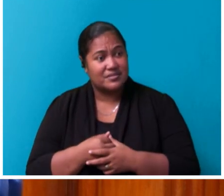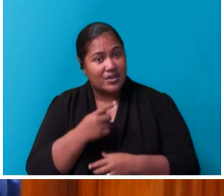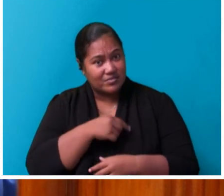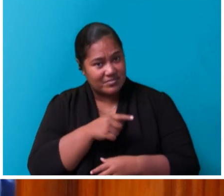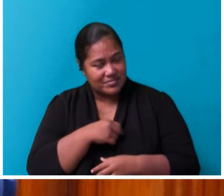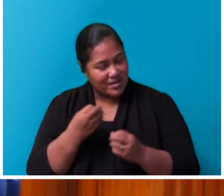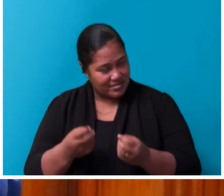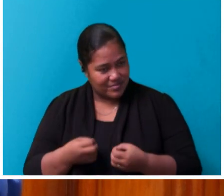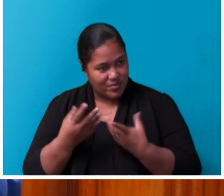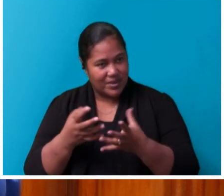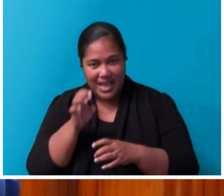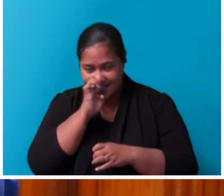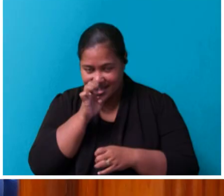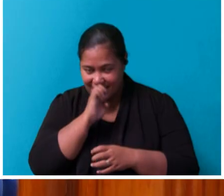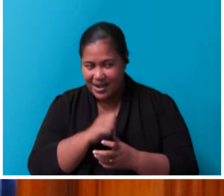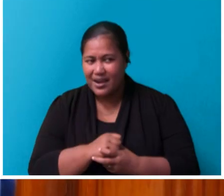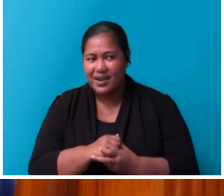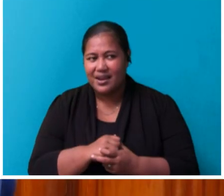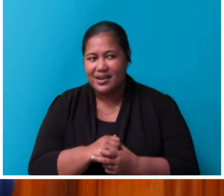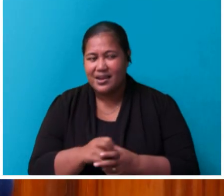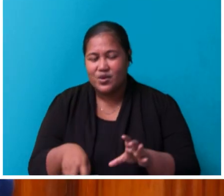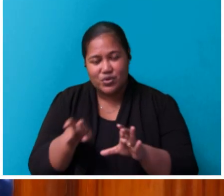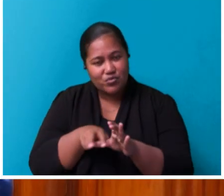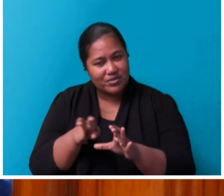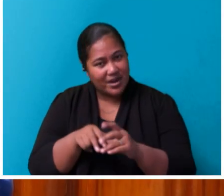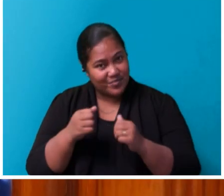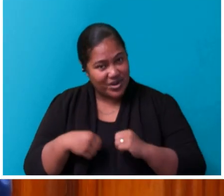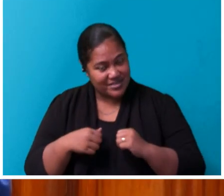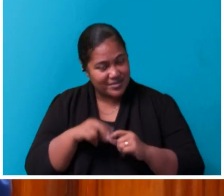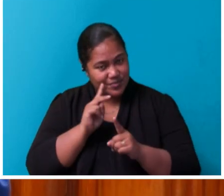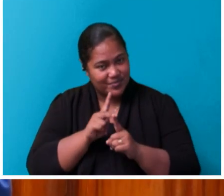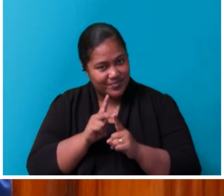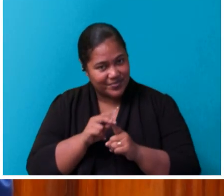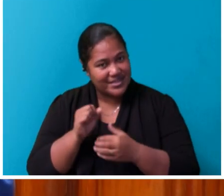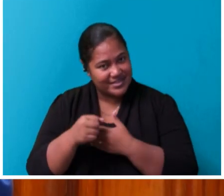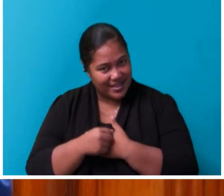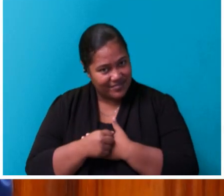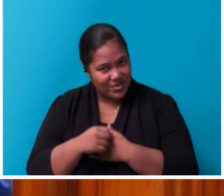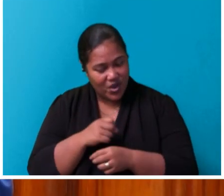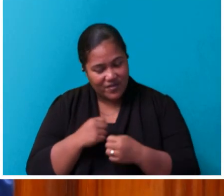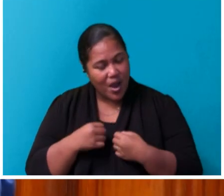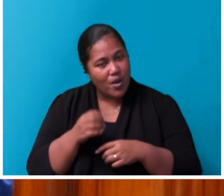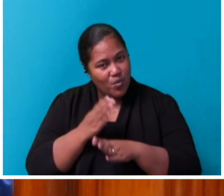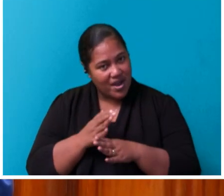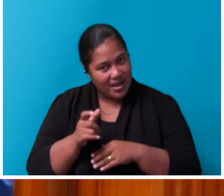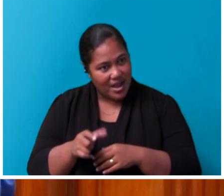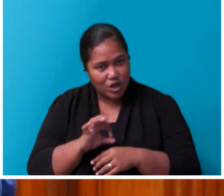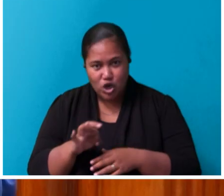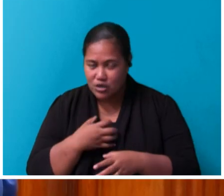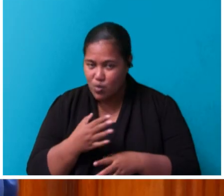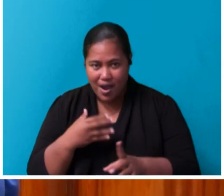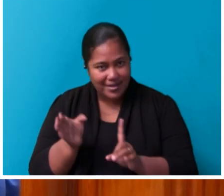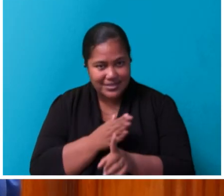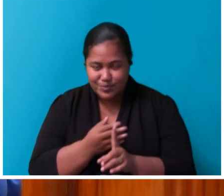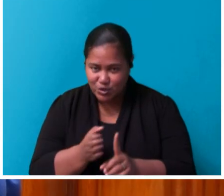ethical recruitment practices that prioritize the well-being of our fishers. No longer will we allow exploitation or